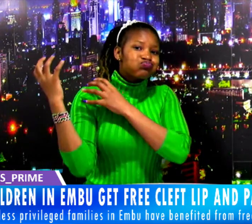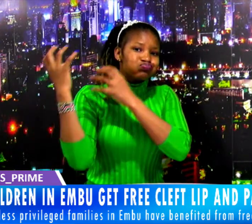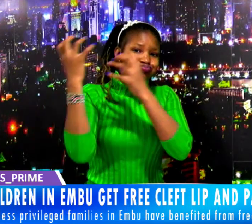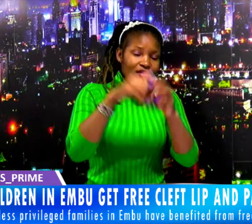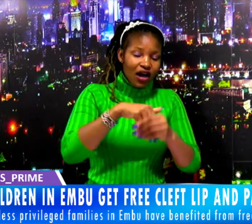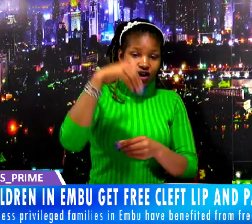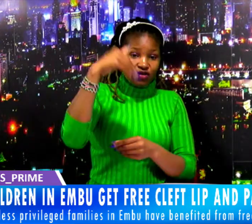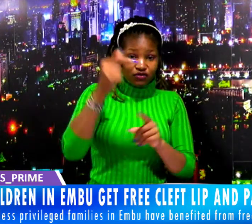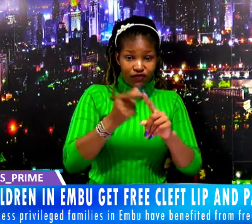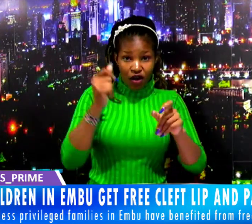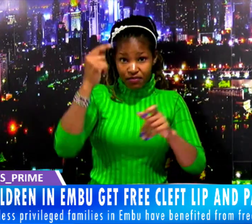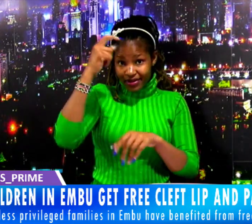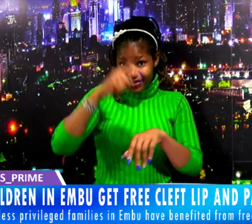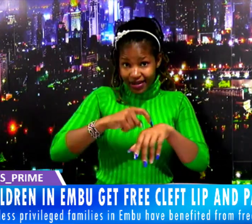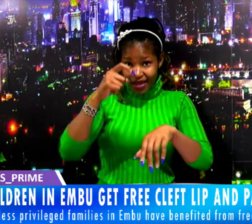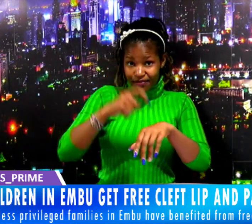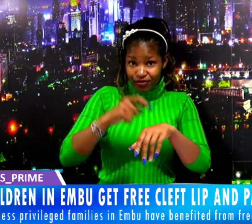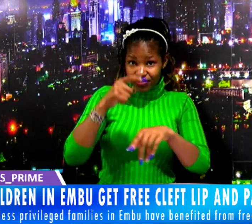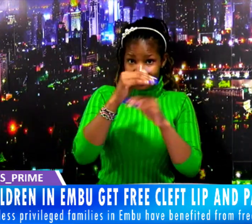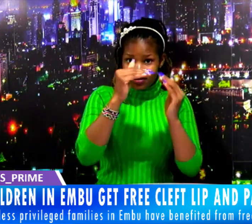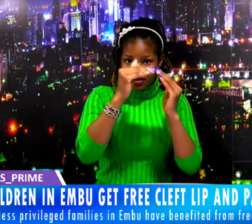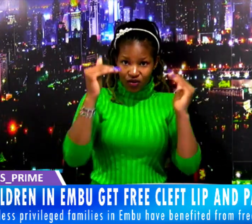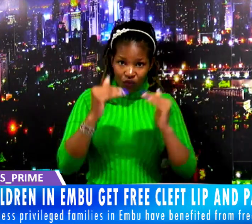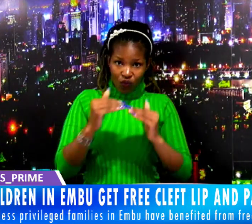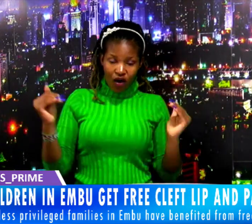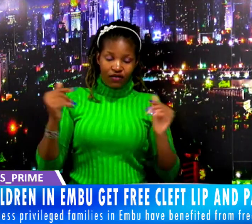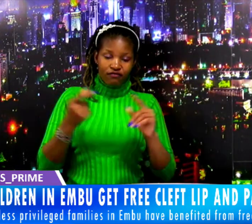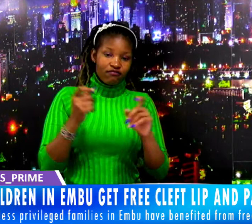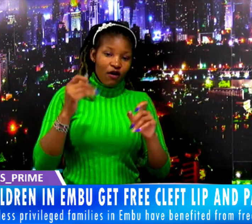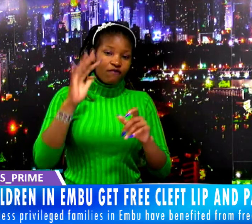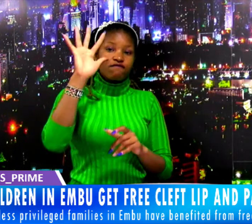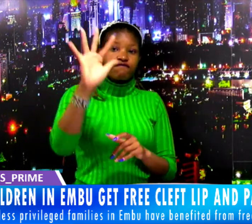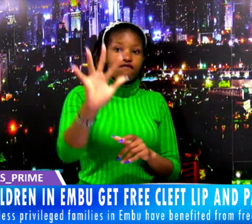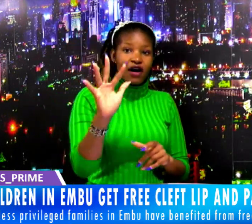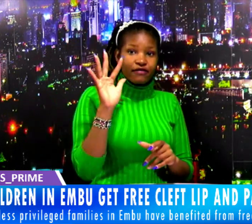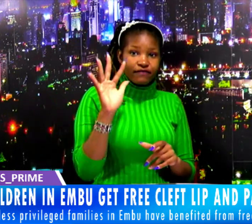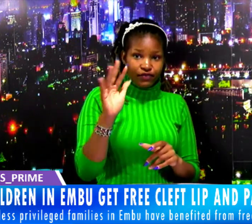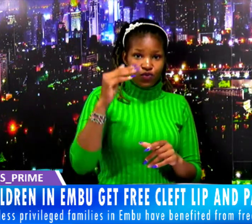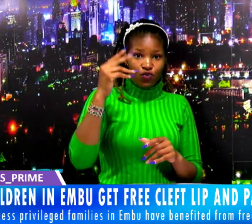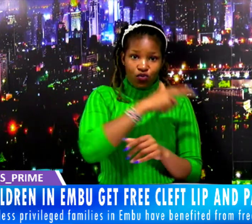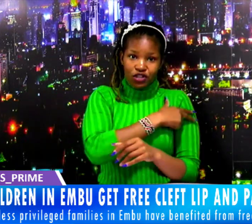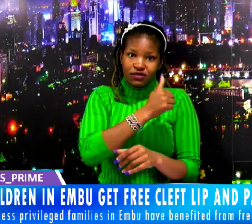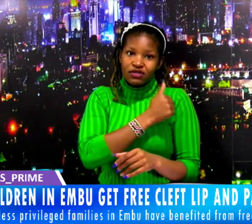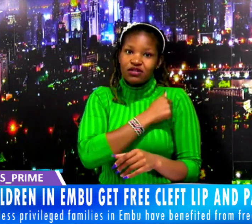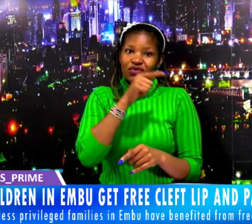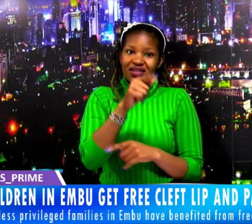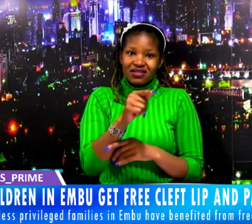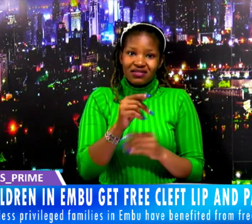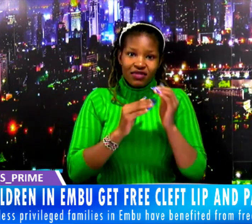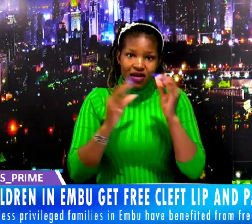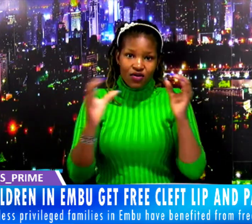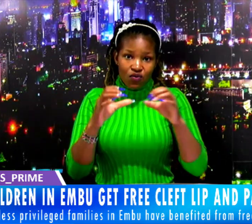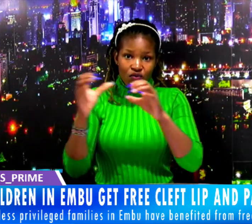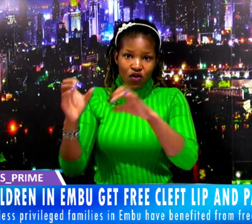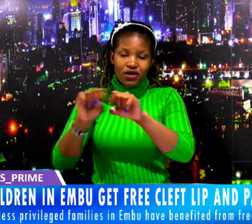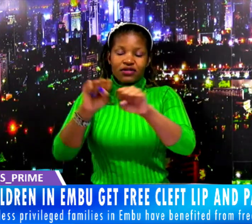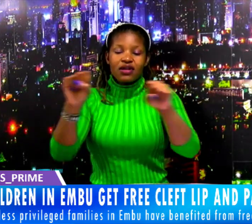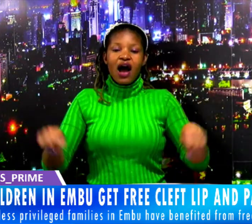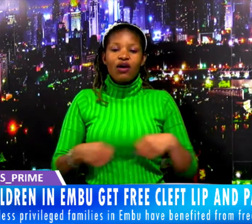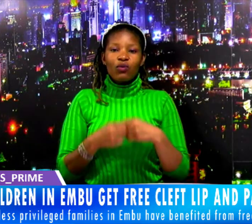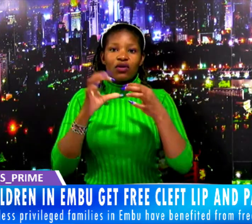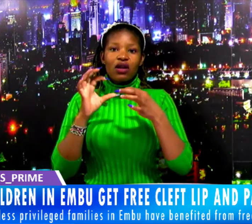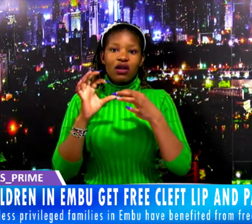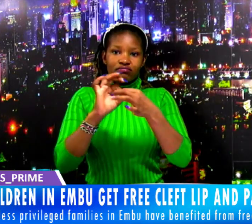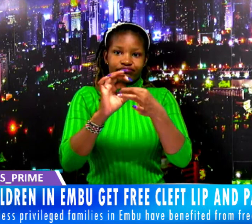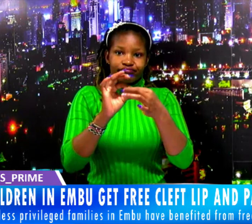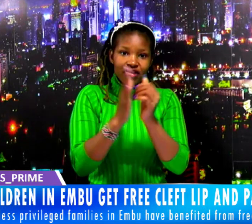The diagnosis and corrective surgeries being carried out at Embu Level